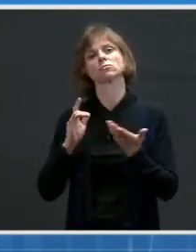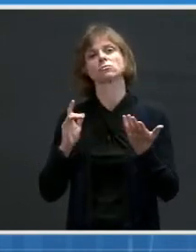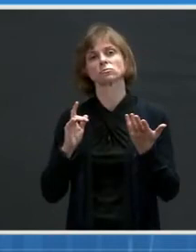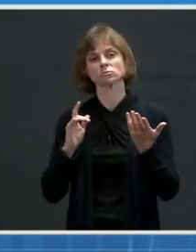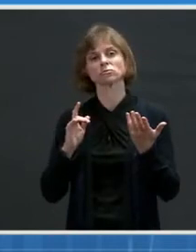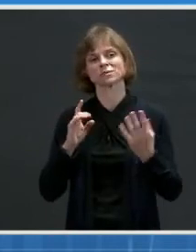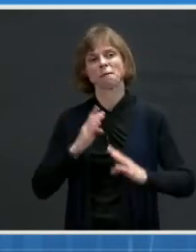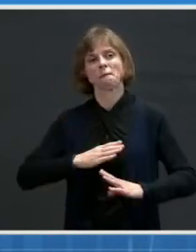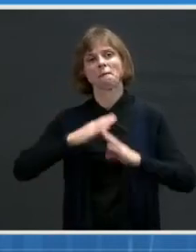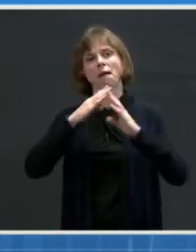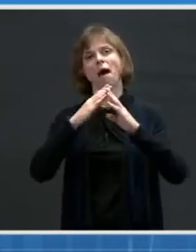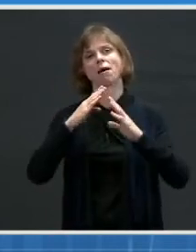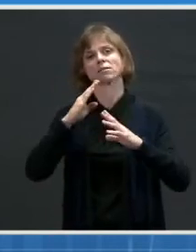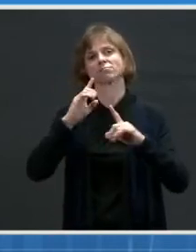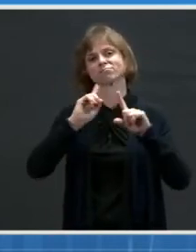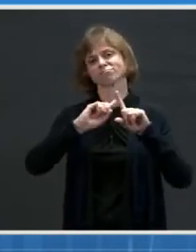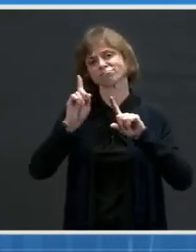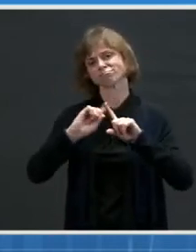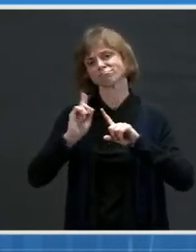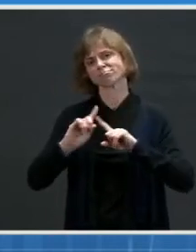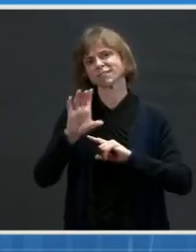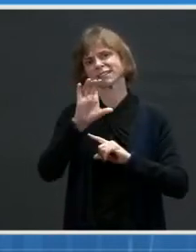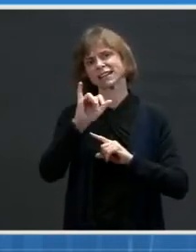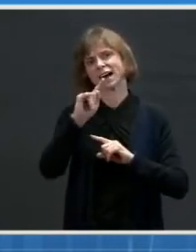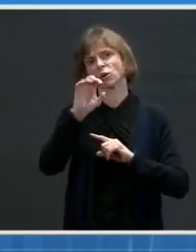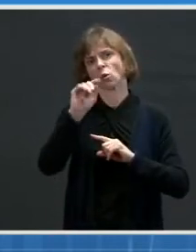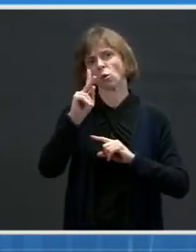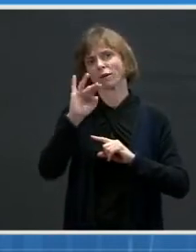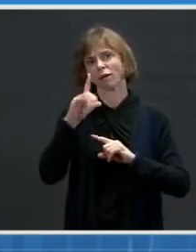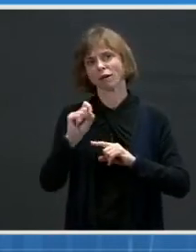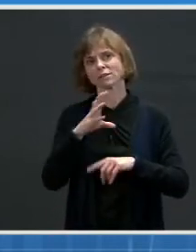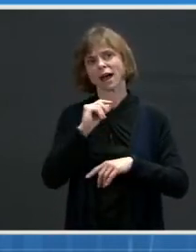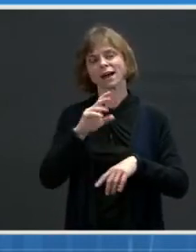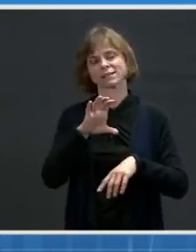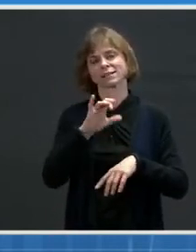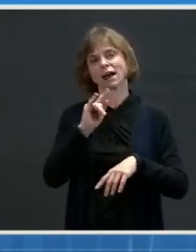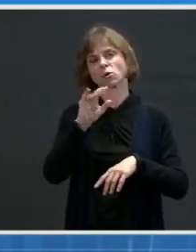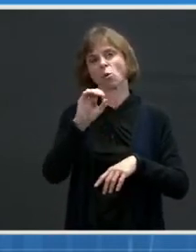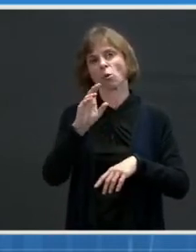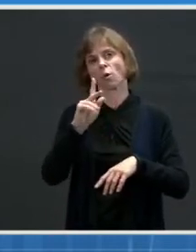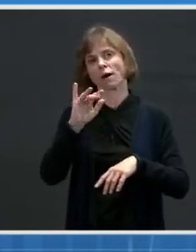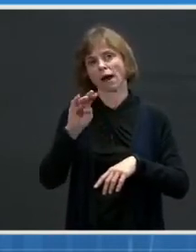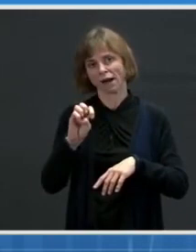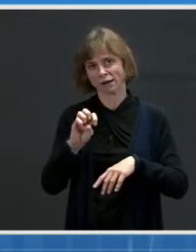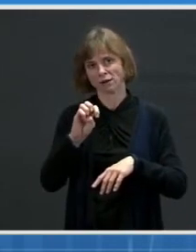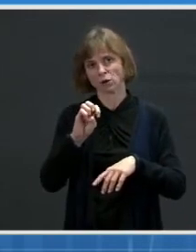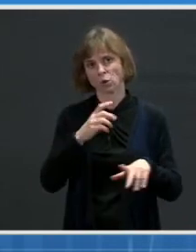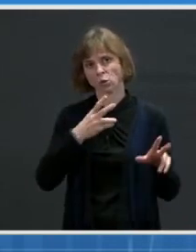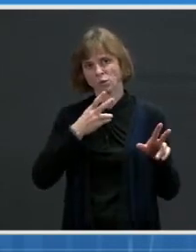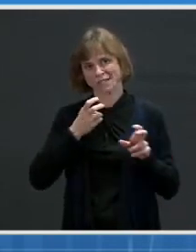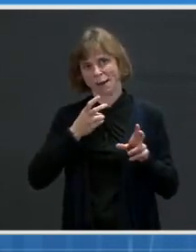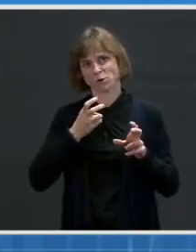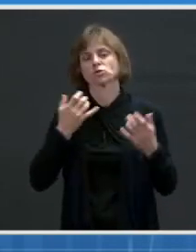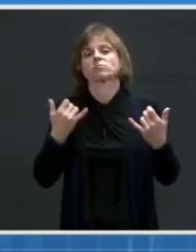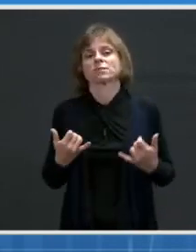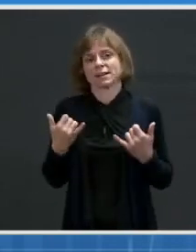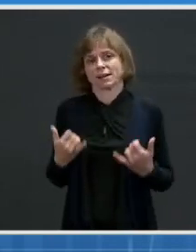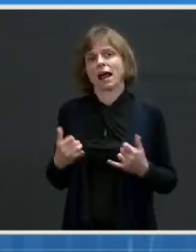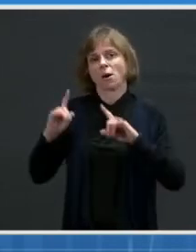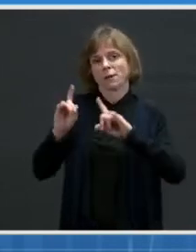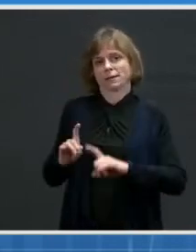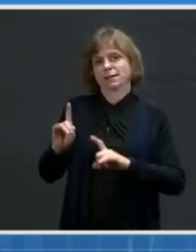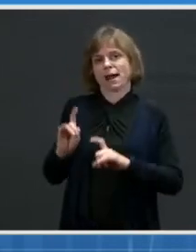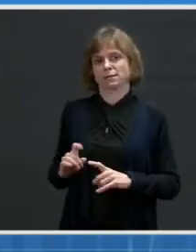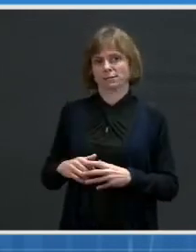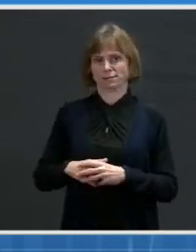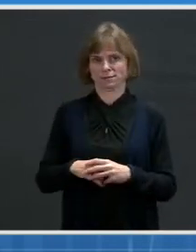block a variety of cytokines and cytokine receptors, are currently in clinical trials.